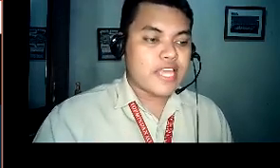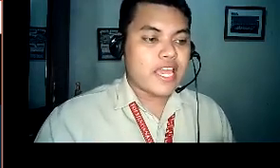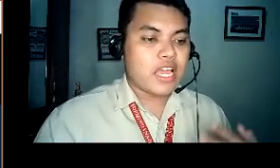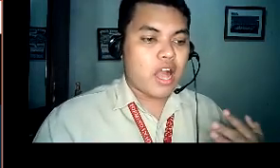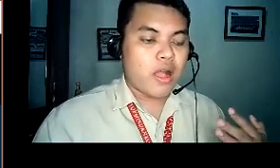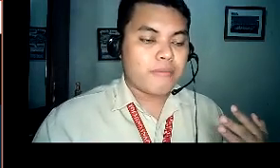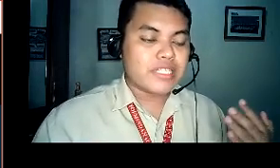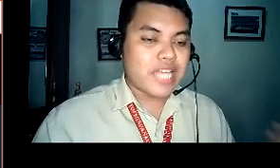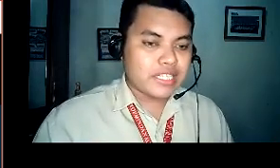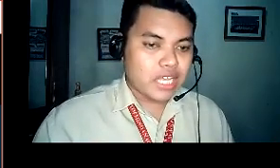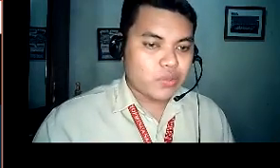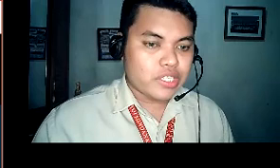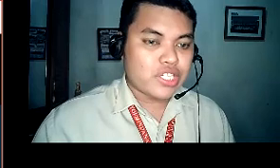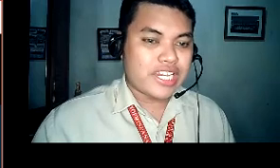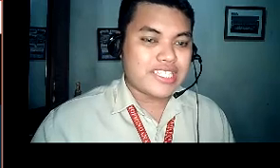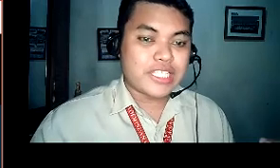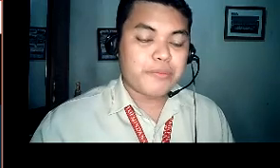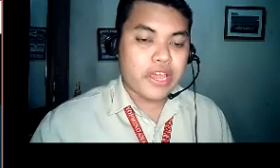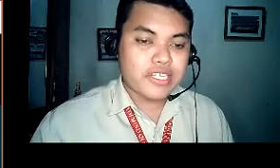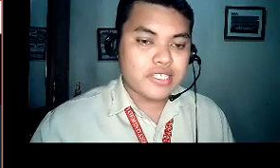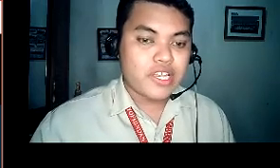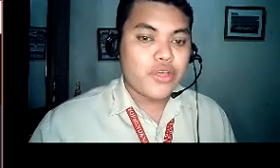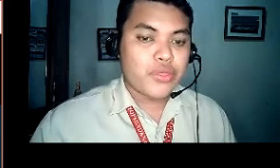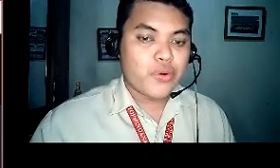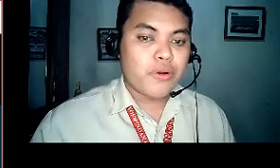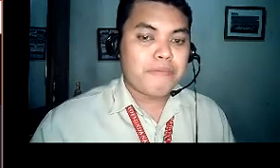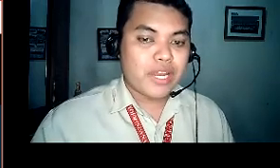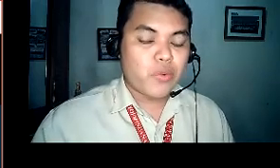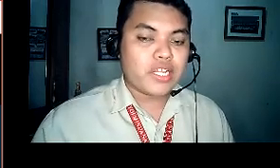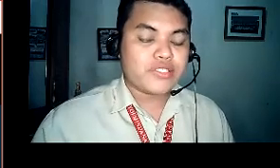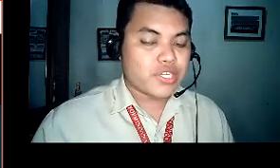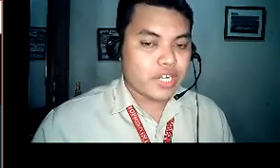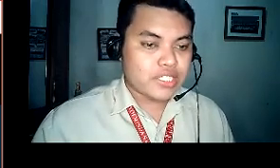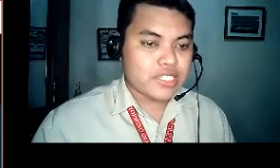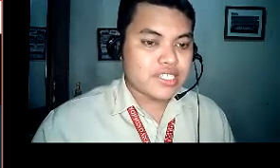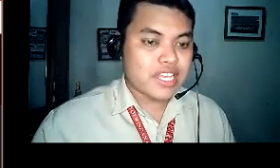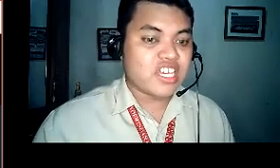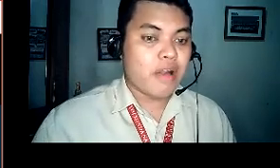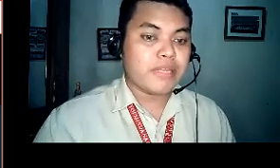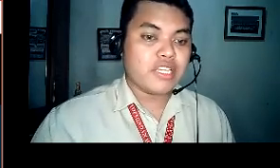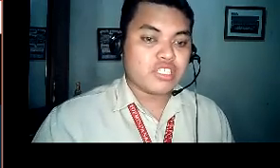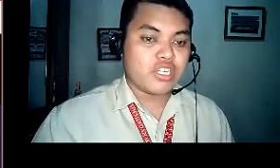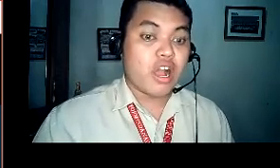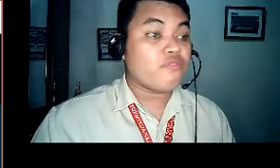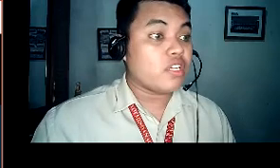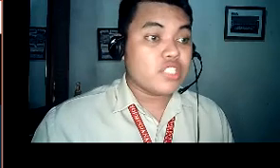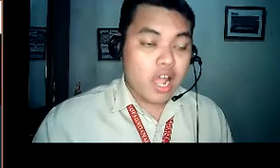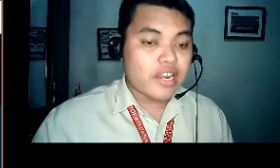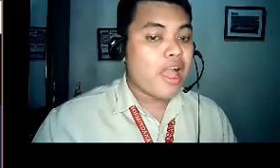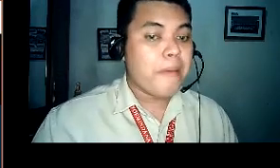also say sign language, it is expressed through manual articulations in the combination